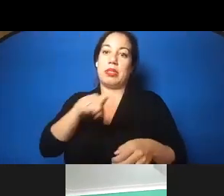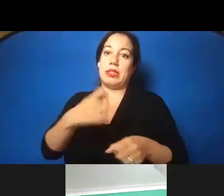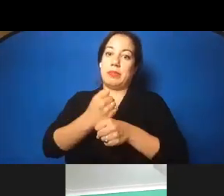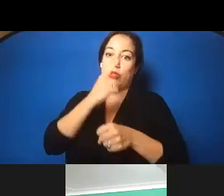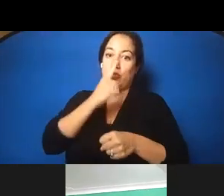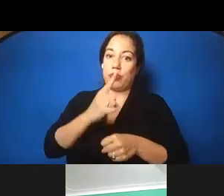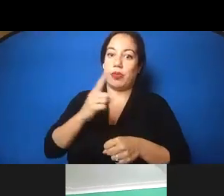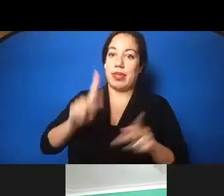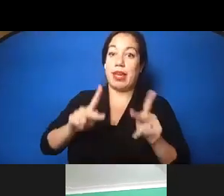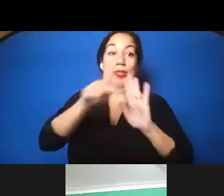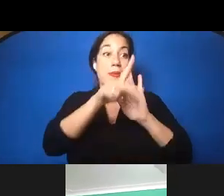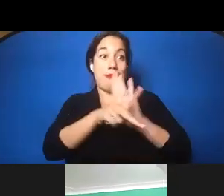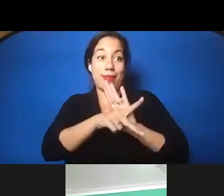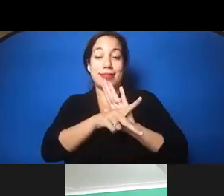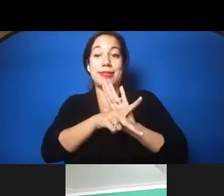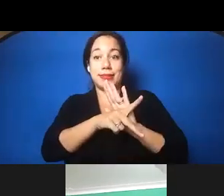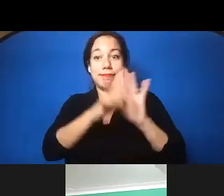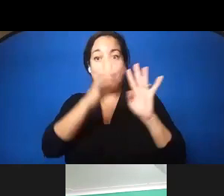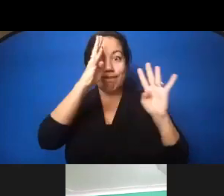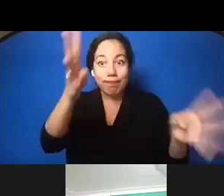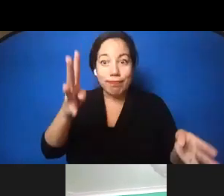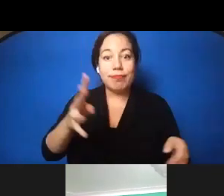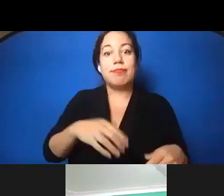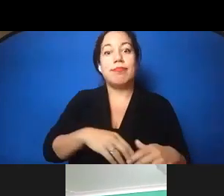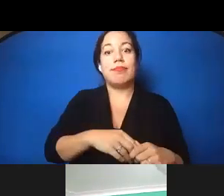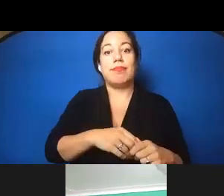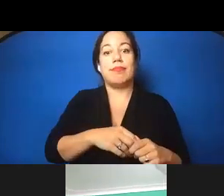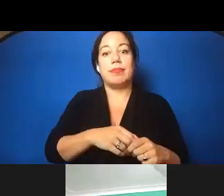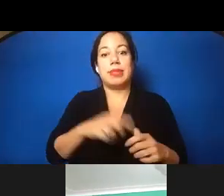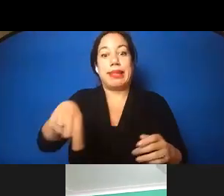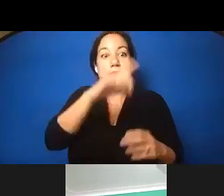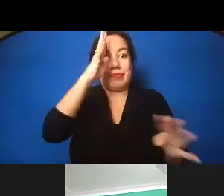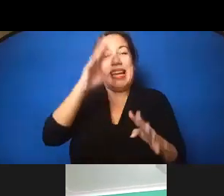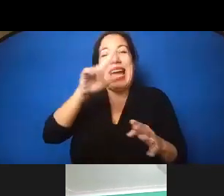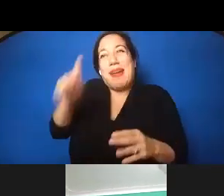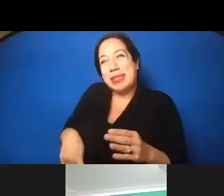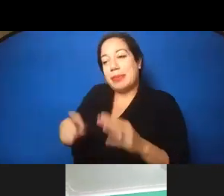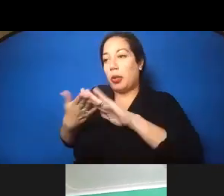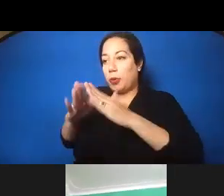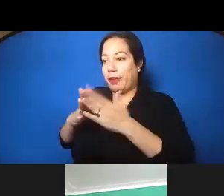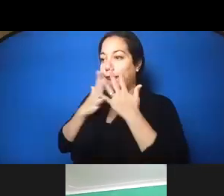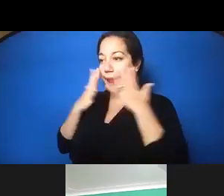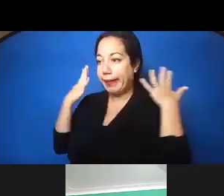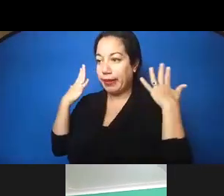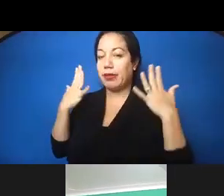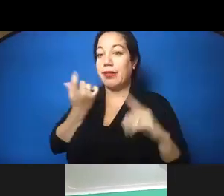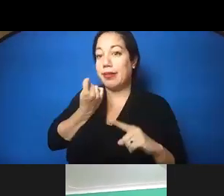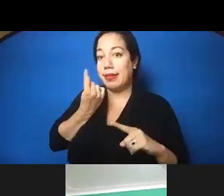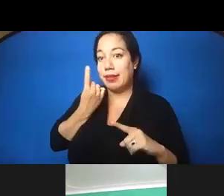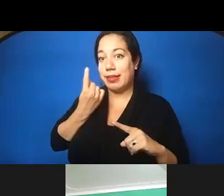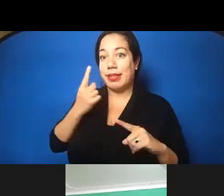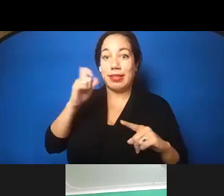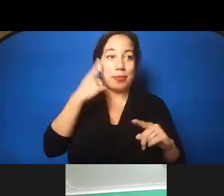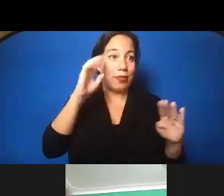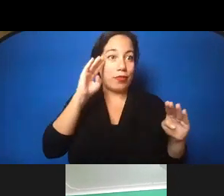coming up with and those rules and regulations that government is coming up with, it has to be community-friendly. For example, it was through our advocacy that the government had to